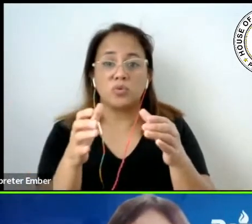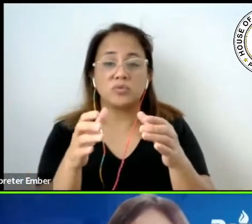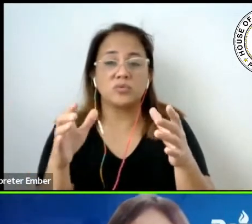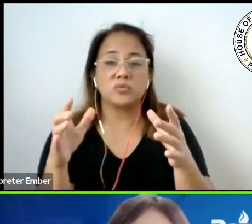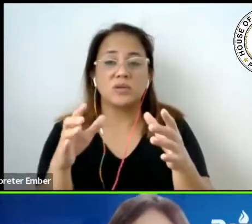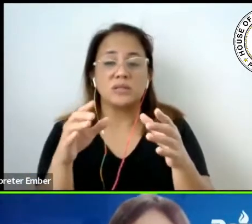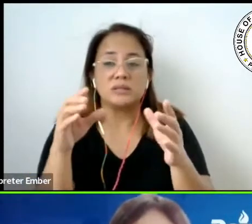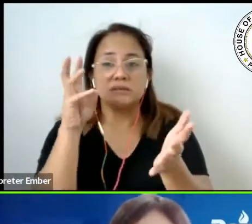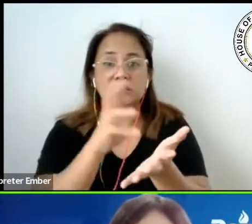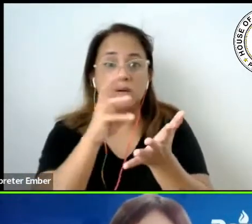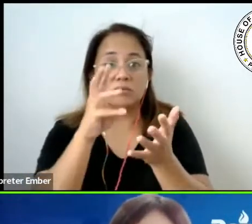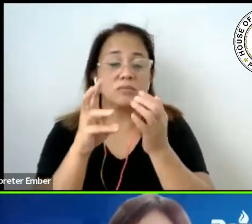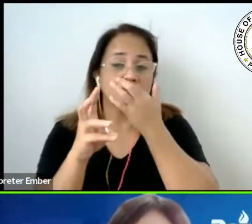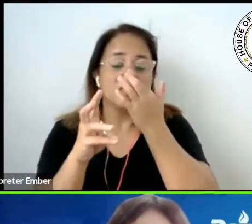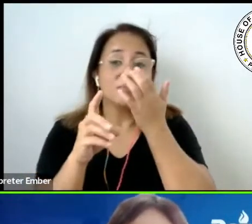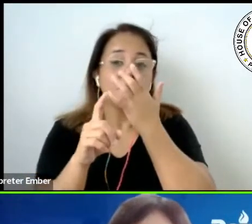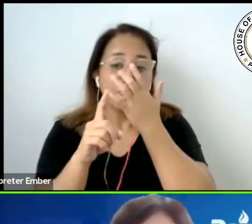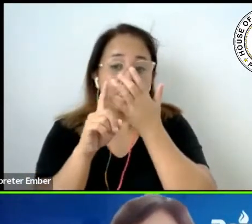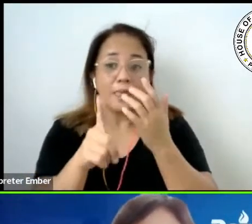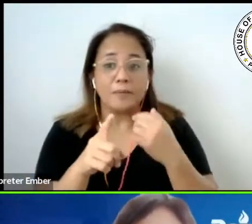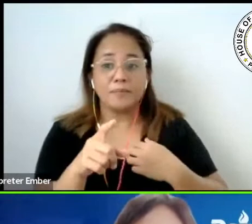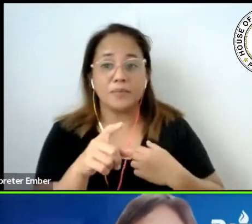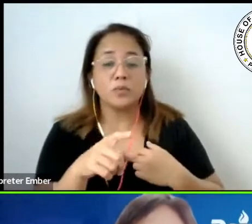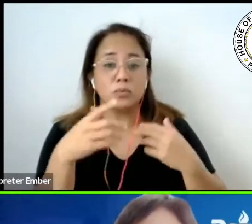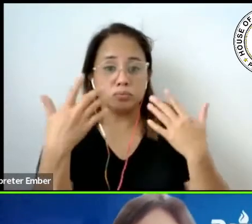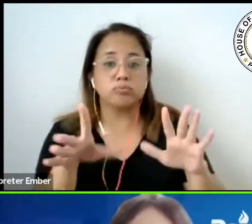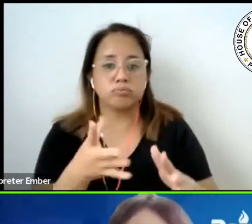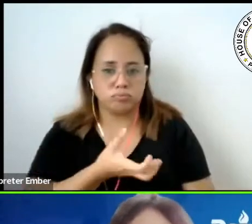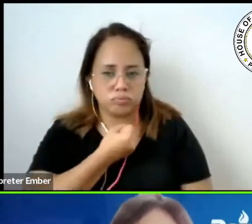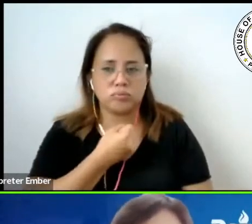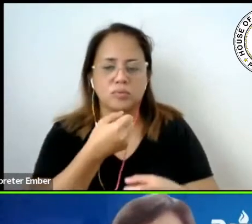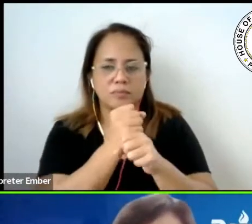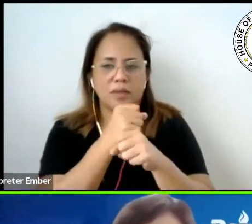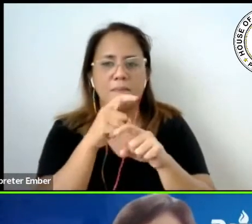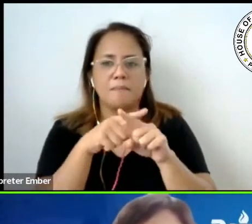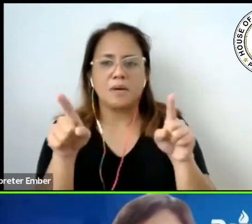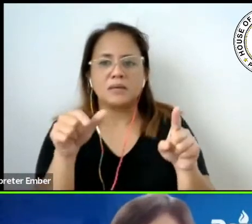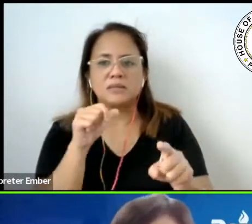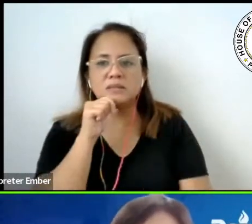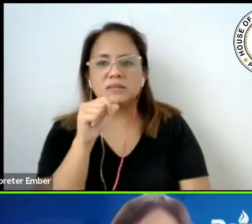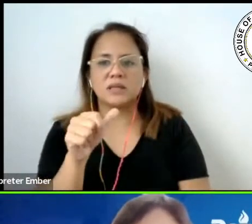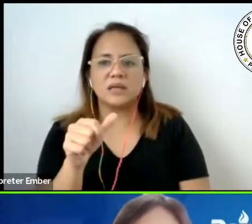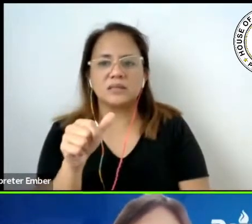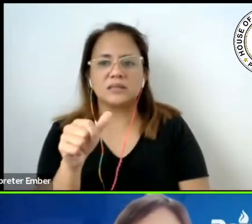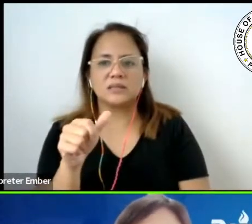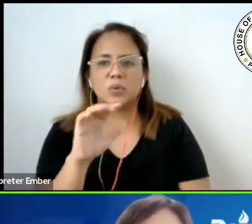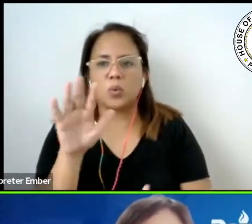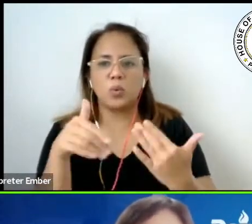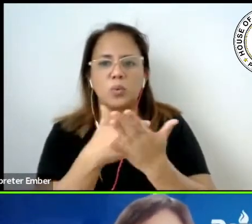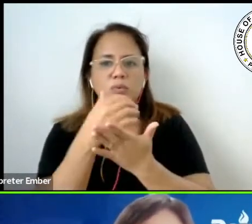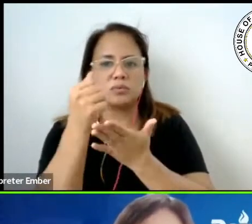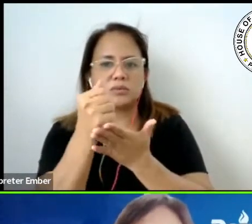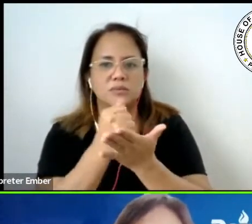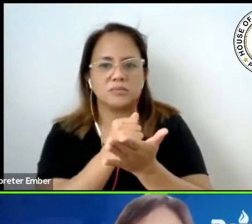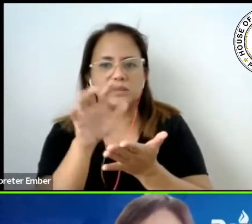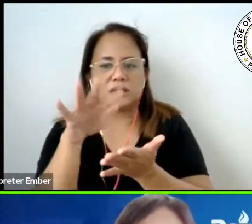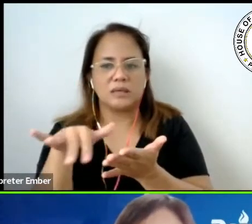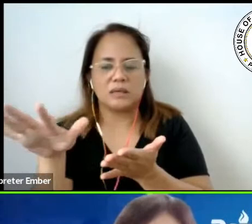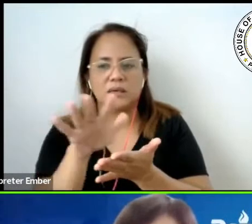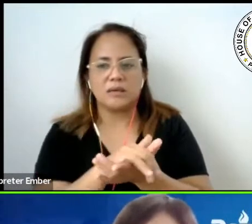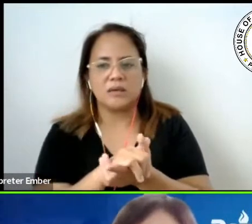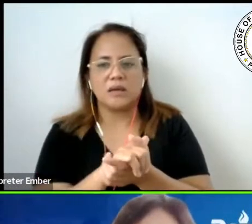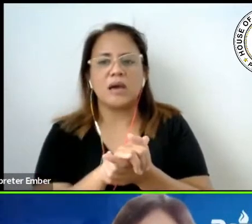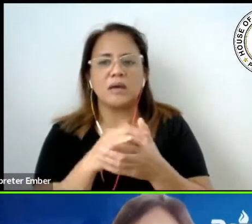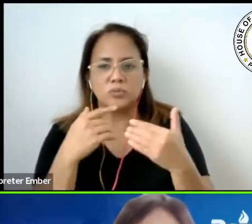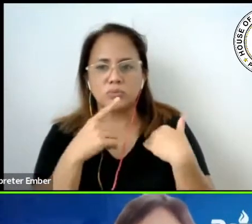Kankanae, no, that would be that was done, no? But actually it is not even in all subject areas. Actually,